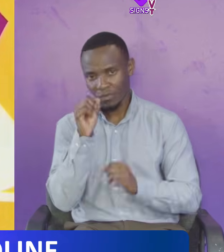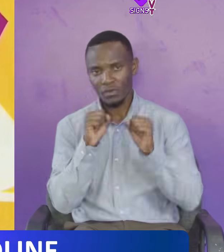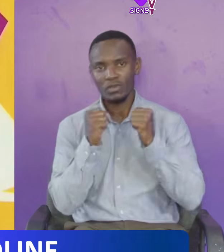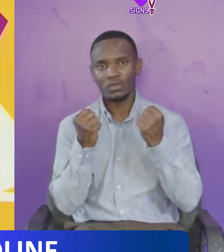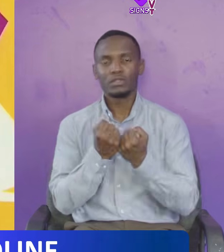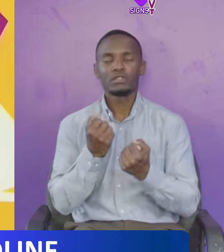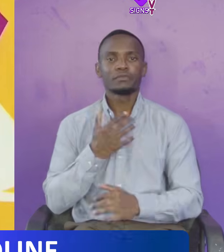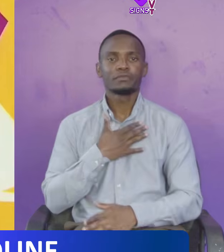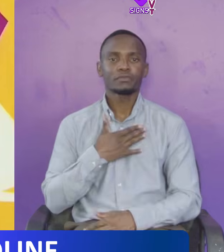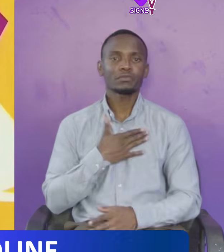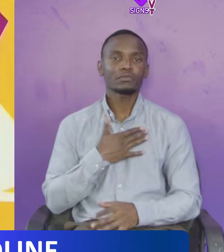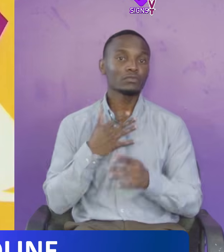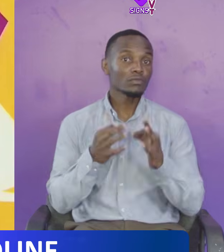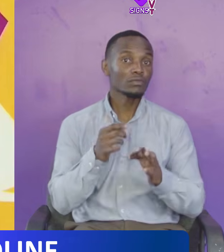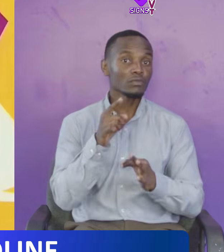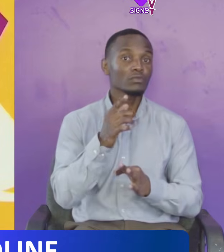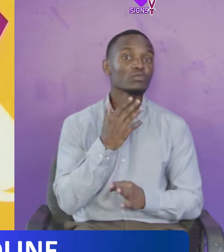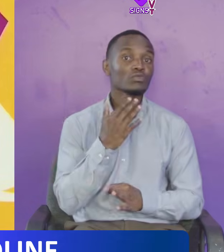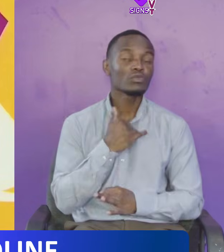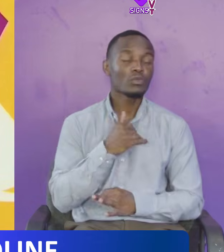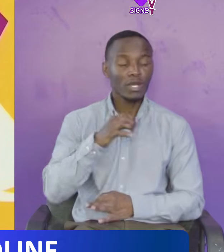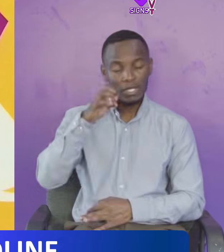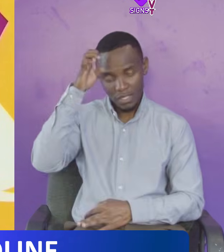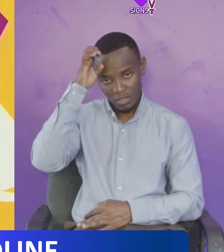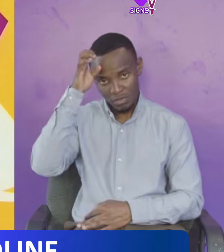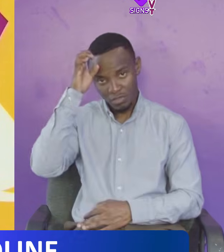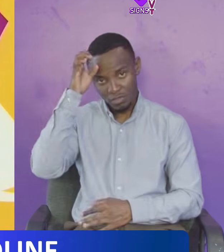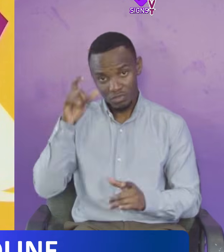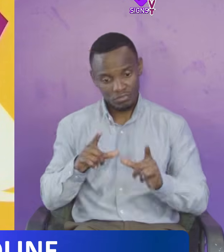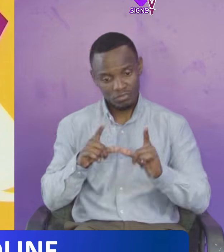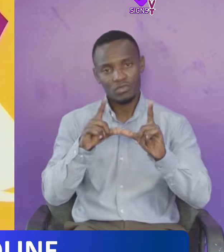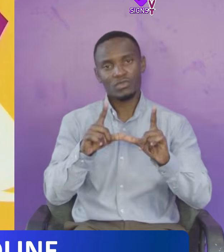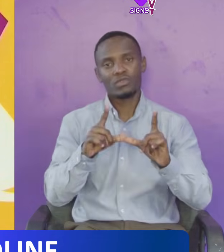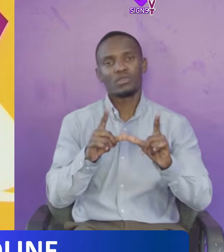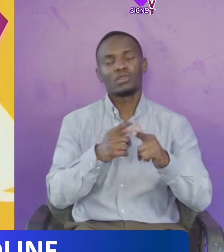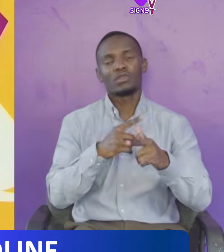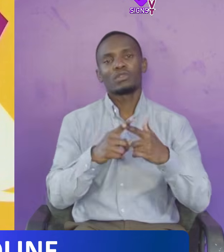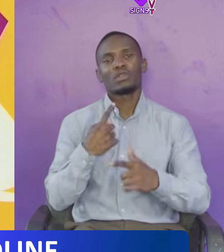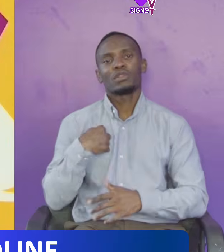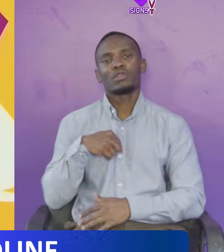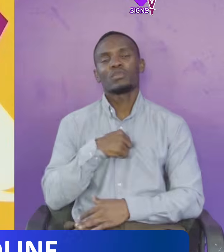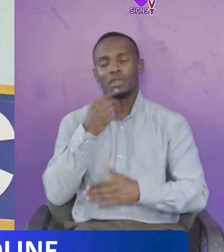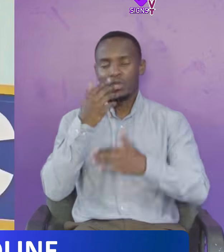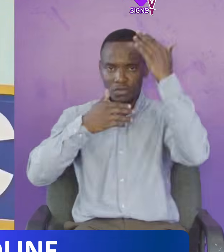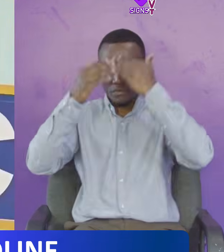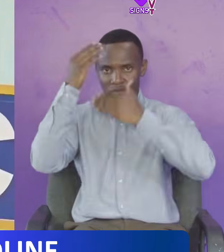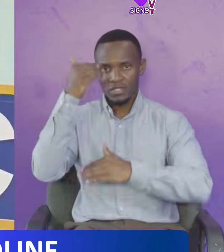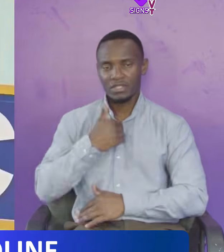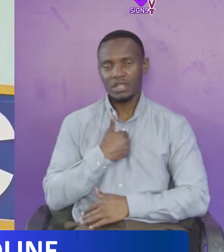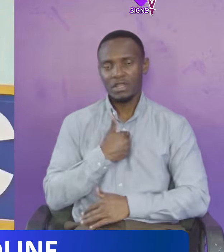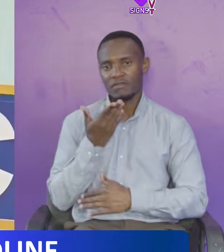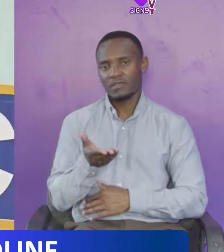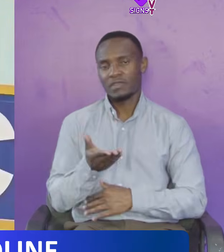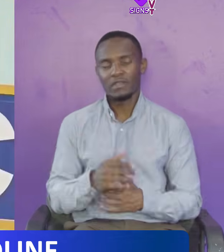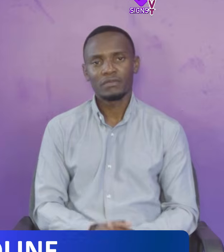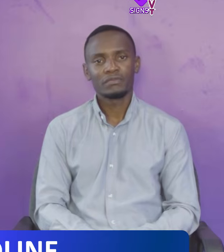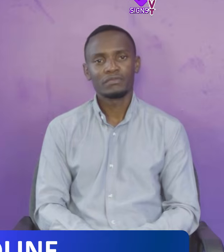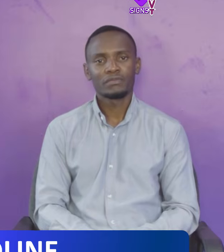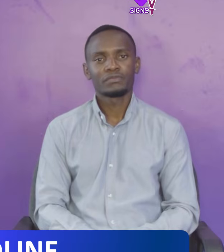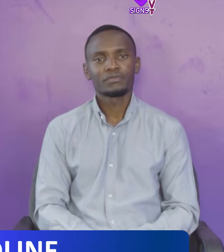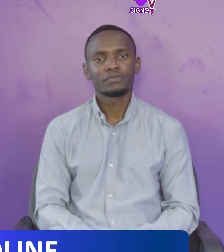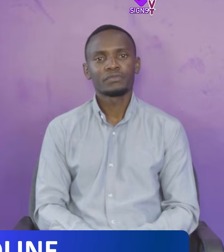academic qualifications, we have more than enough universities in this country. The